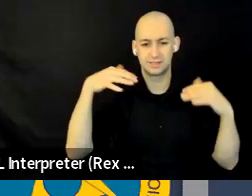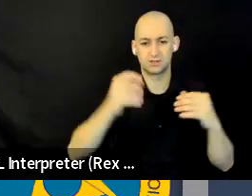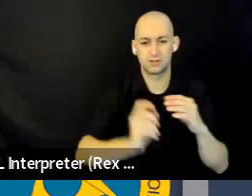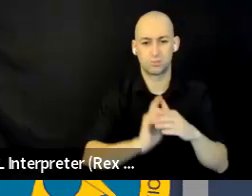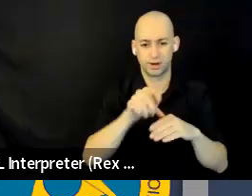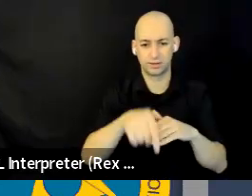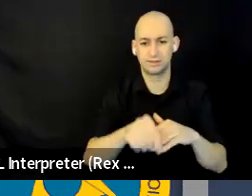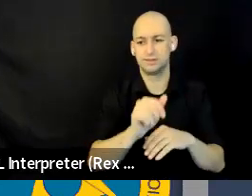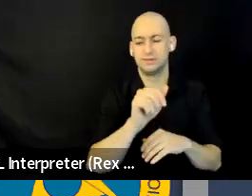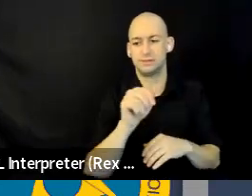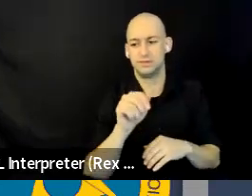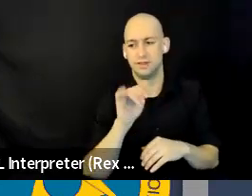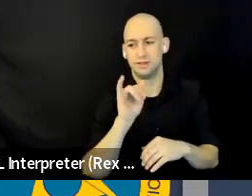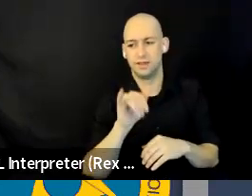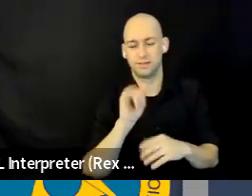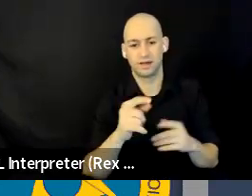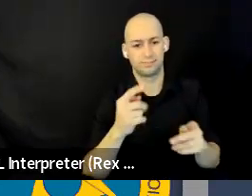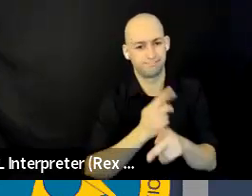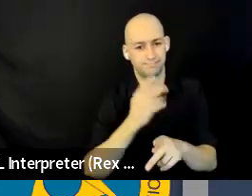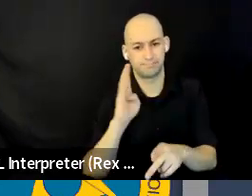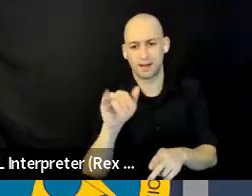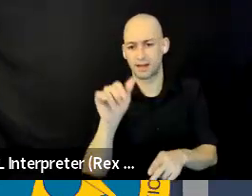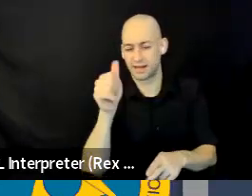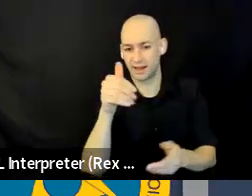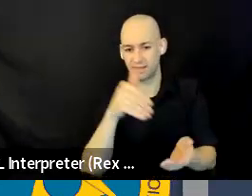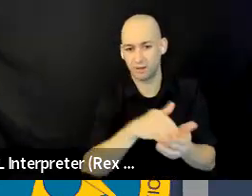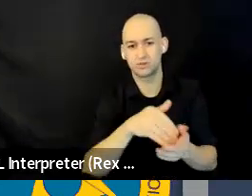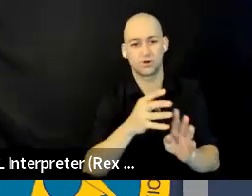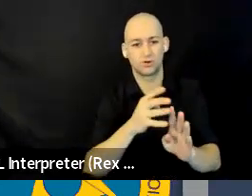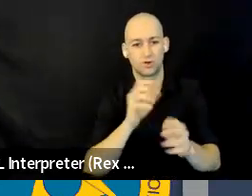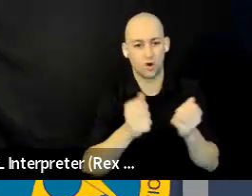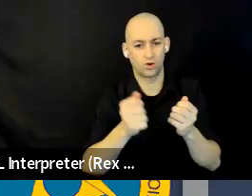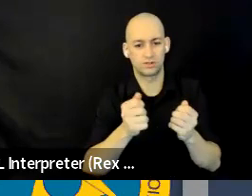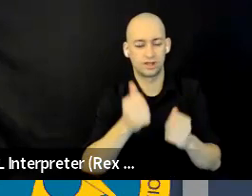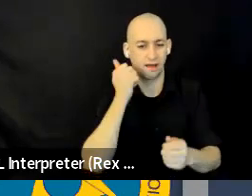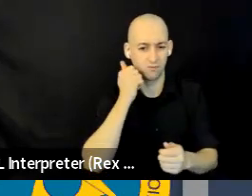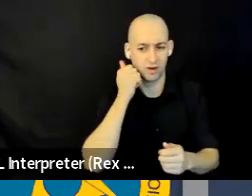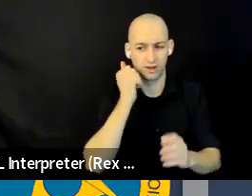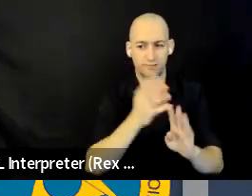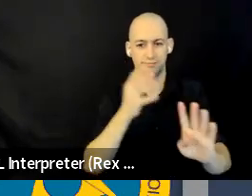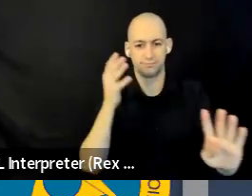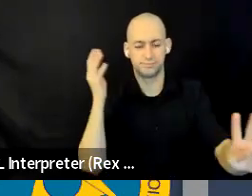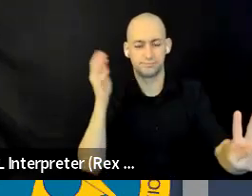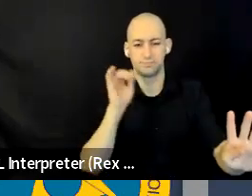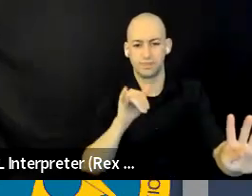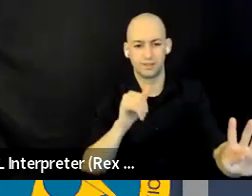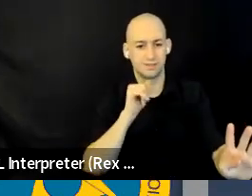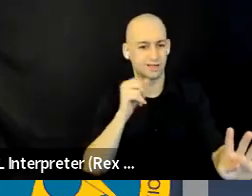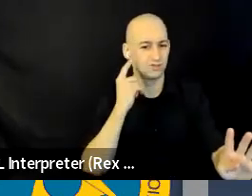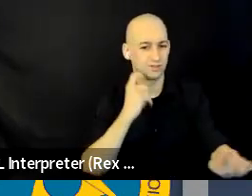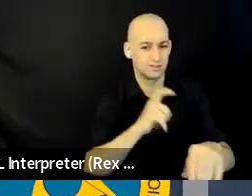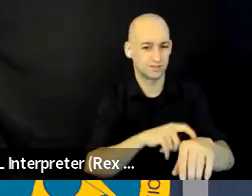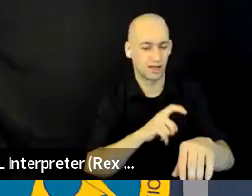times that. Now multiply that by 10,000 cars every day. And that's not just time,